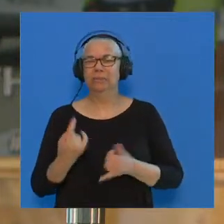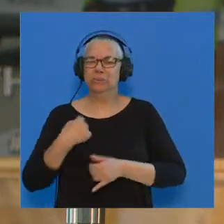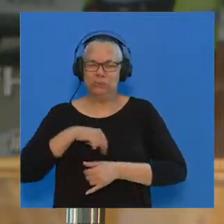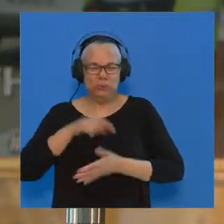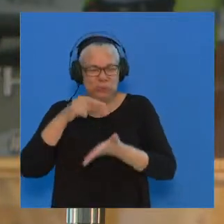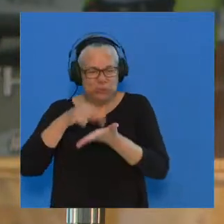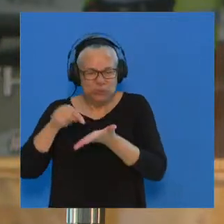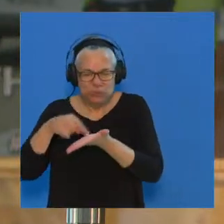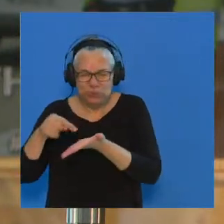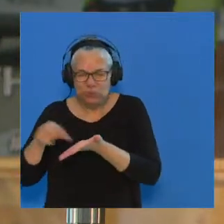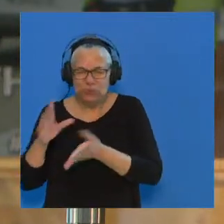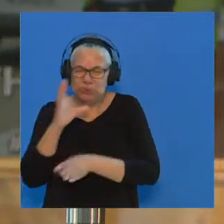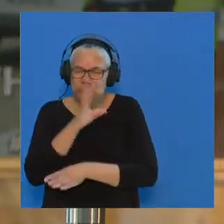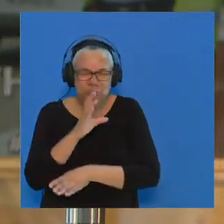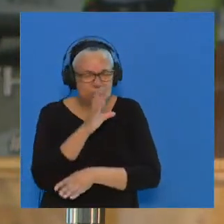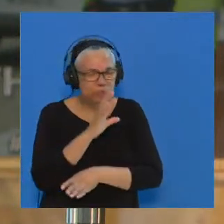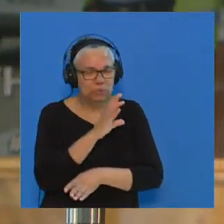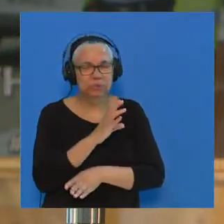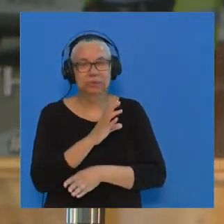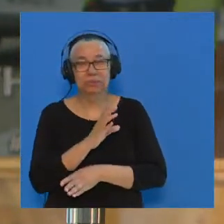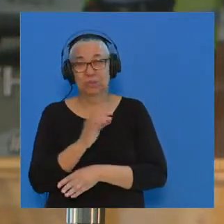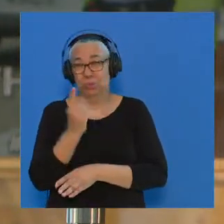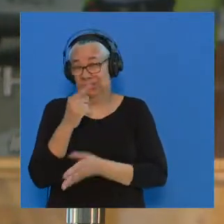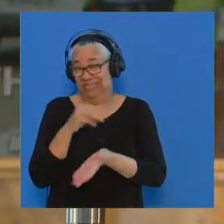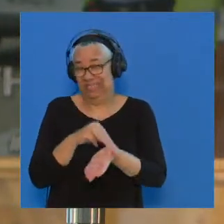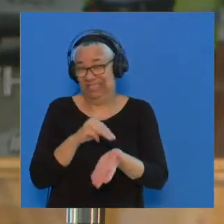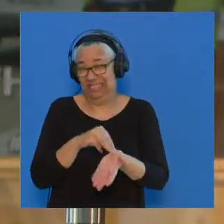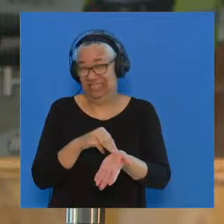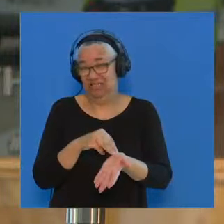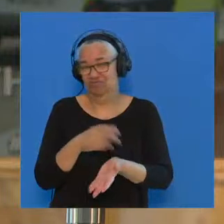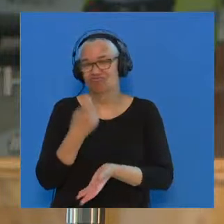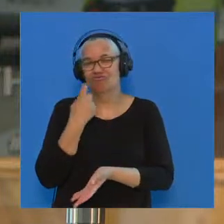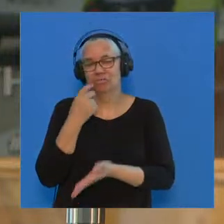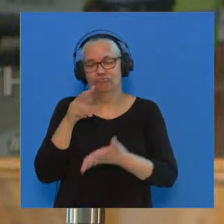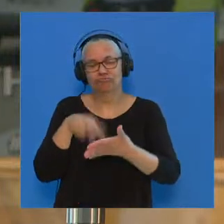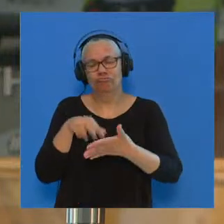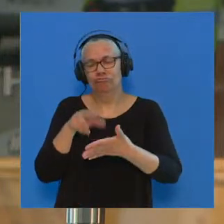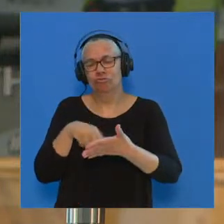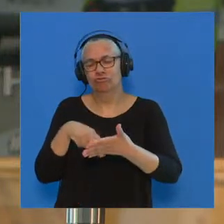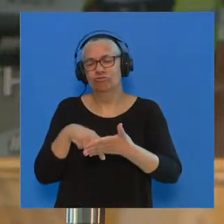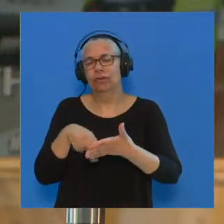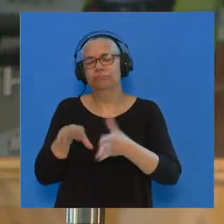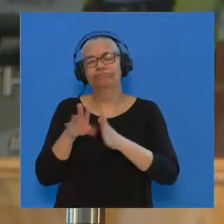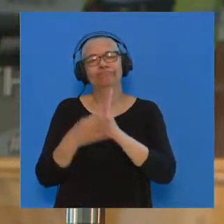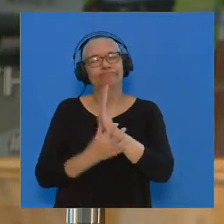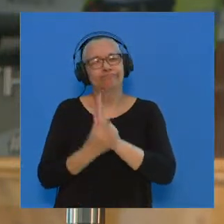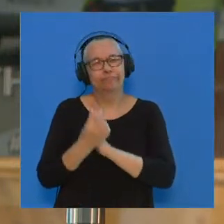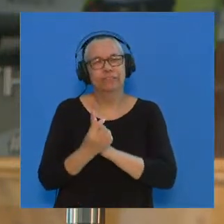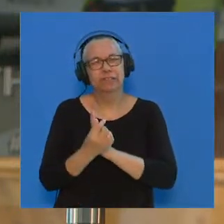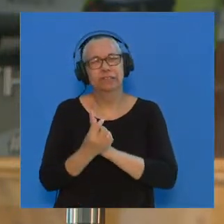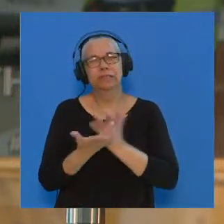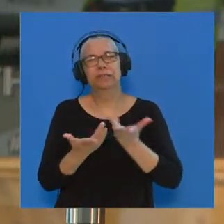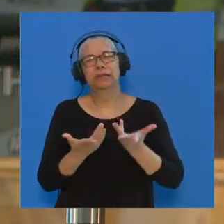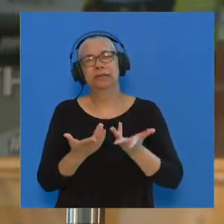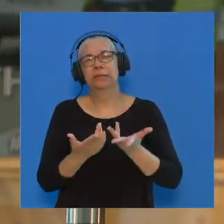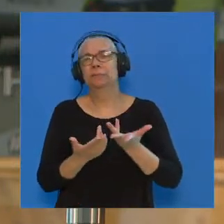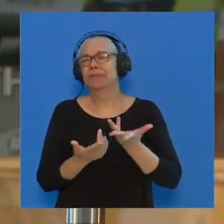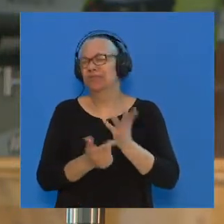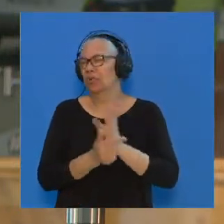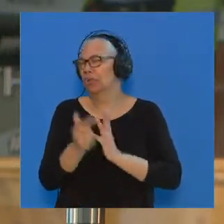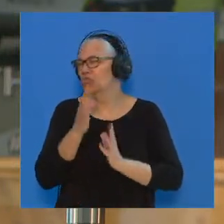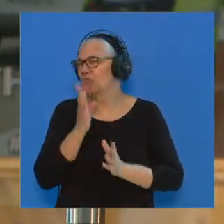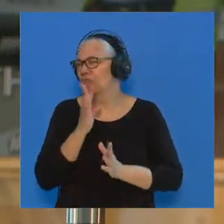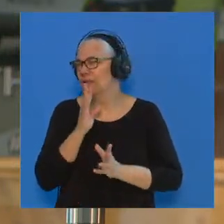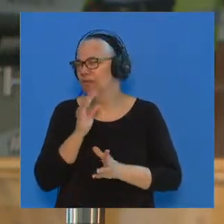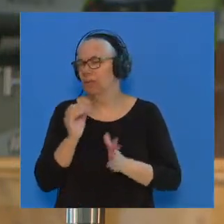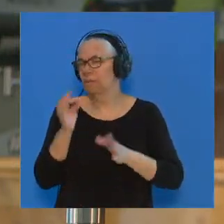explored. In fact, one of the doctors that spoke about it had recently read an article in the New England Journal of Medicine, and it was speaking about some of the benefits, but